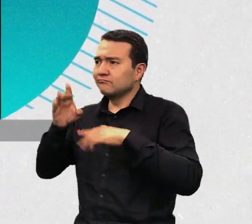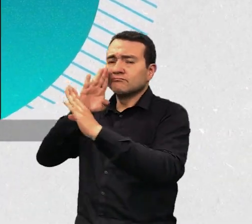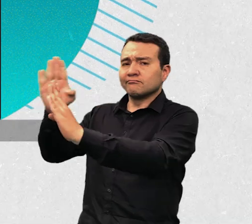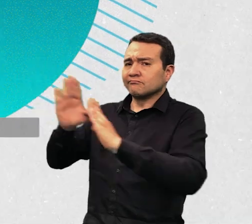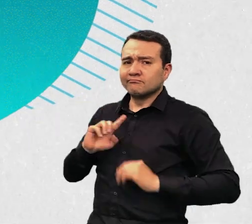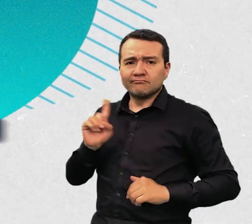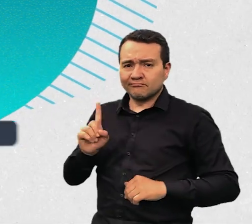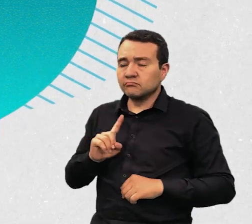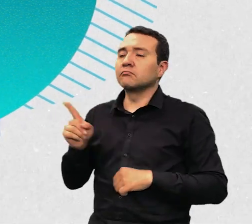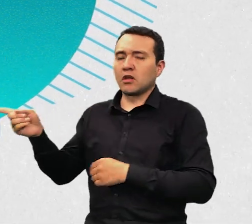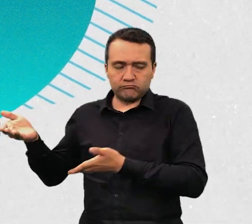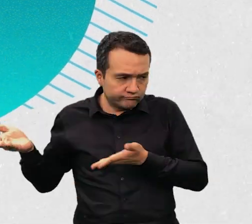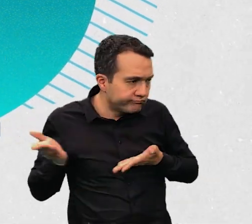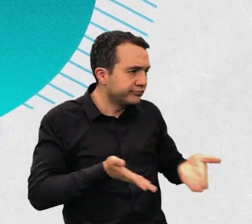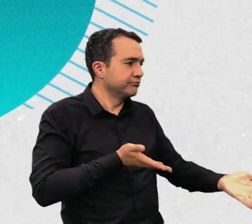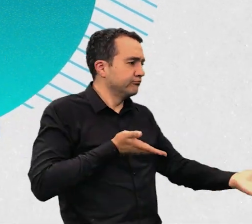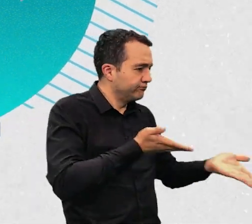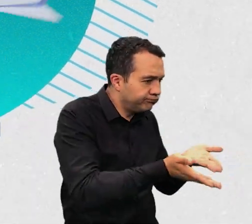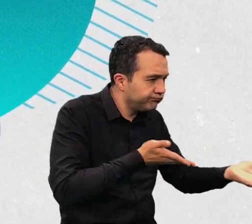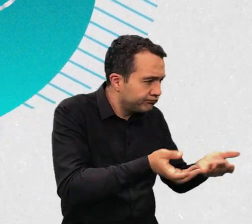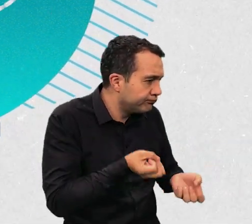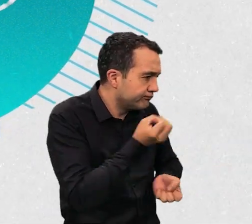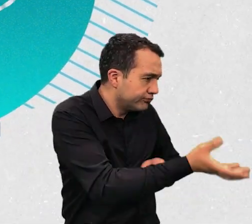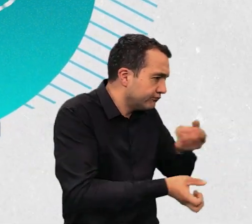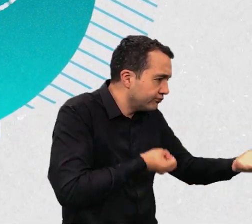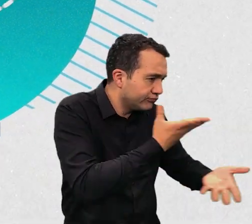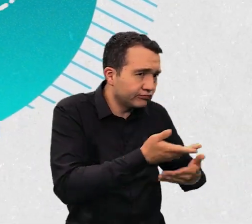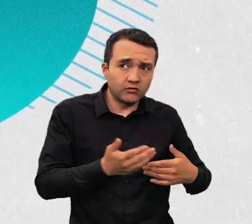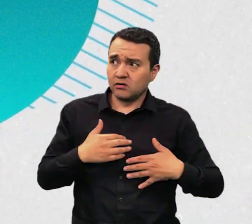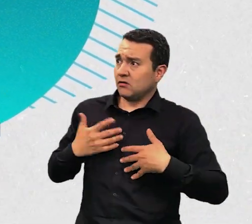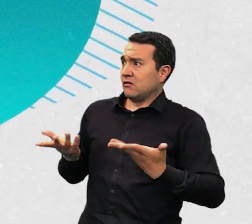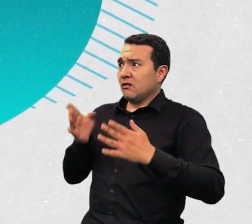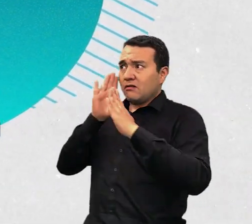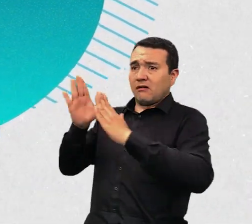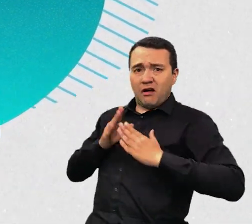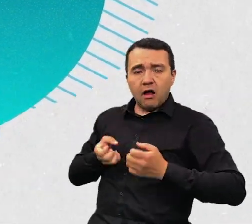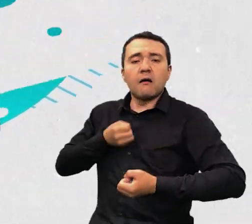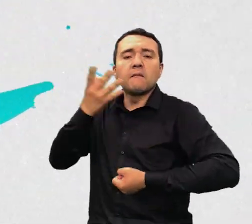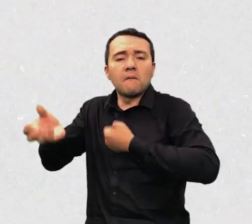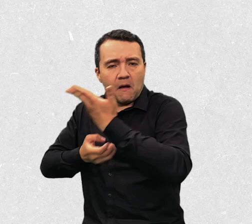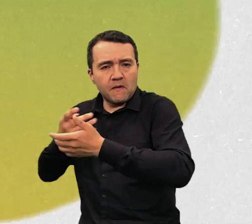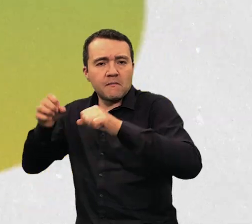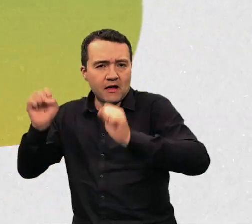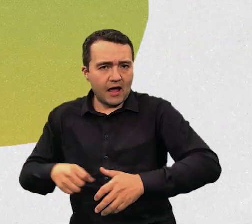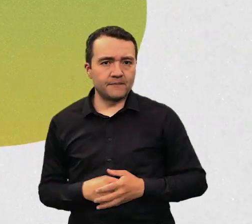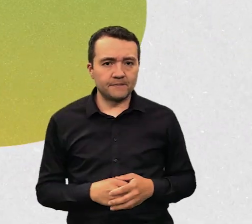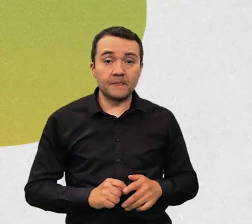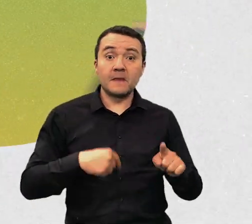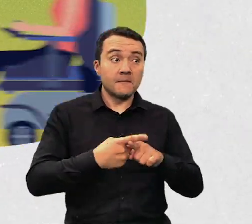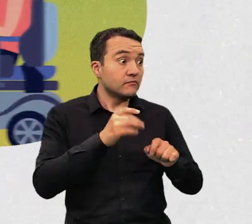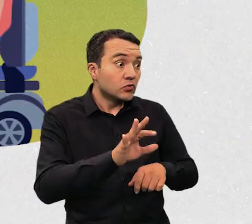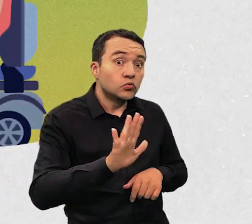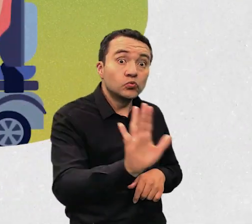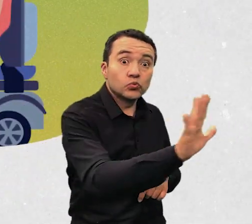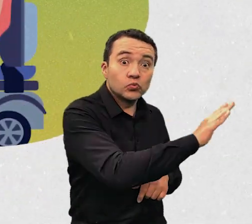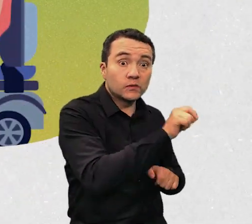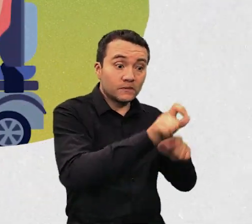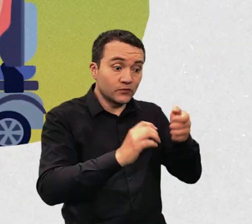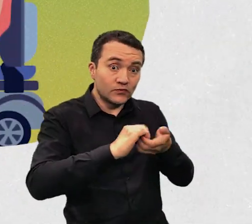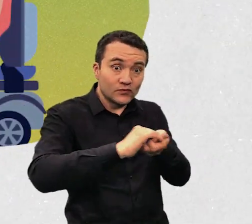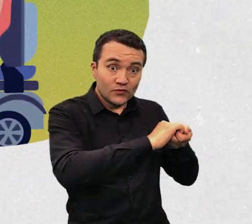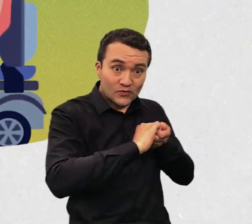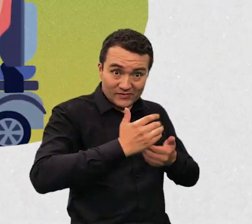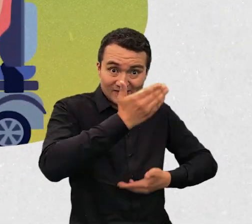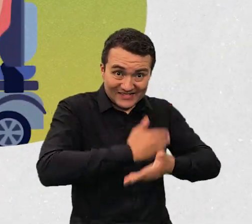have not had adequate access to justice due to non-compliance with their procedural guarantees. Encourage the contribution